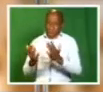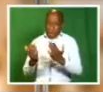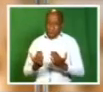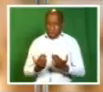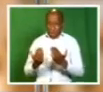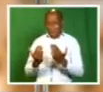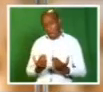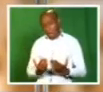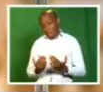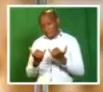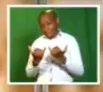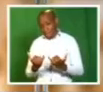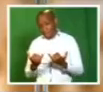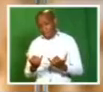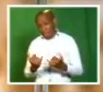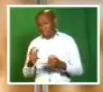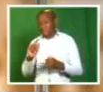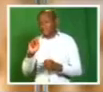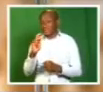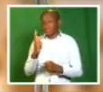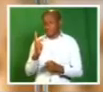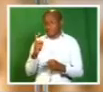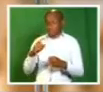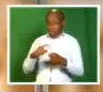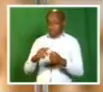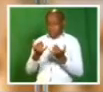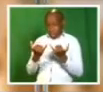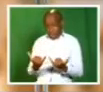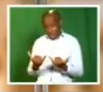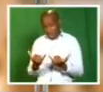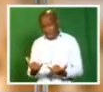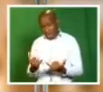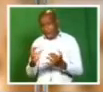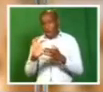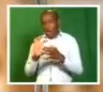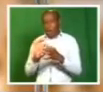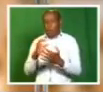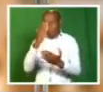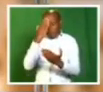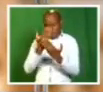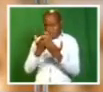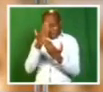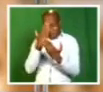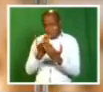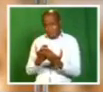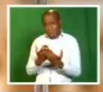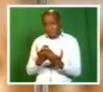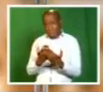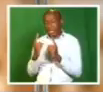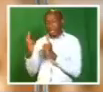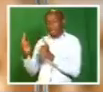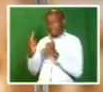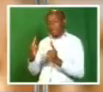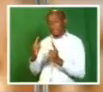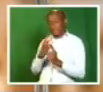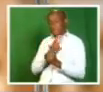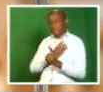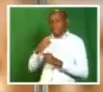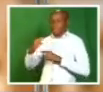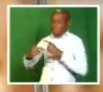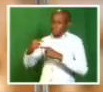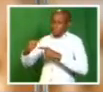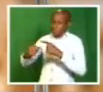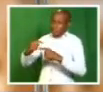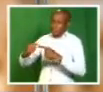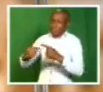Welcome back to our viewers. You are still tuned in to Eswatini TV, and this is Home Study. Zweli, without wasting any time,